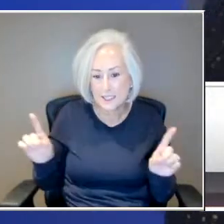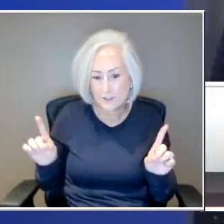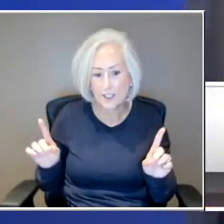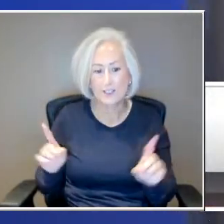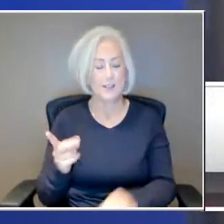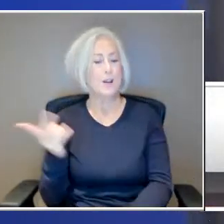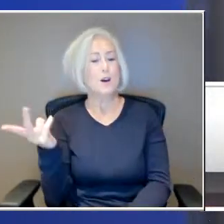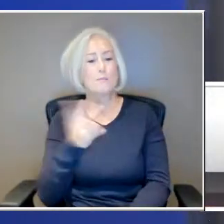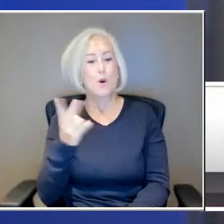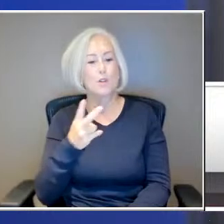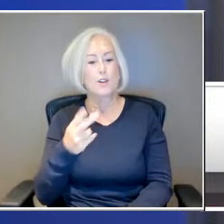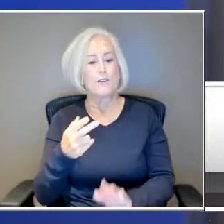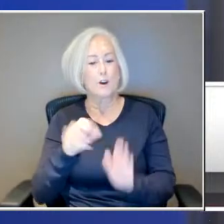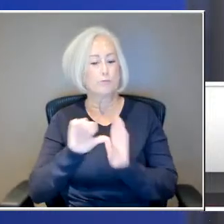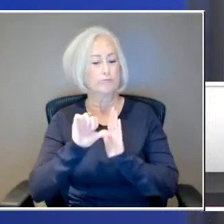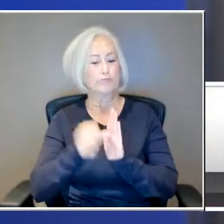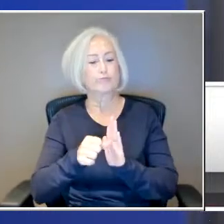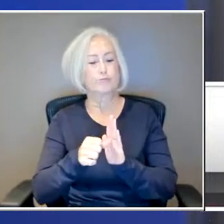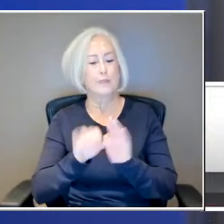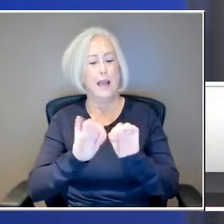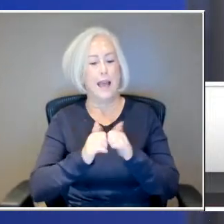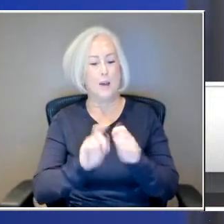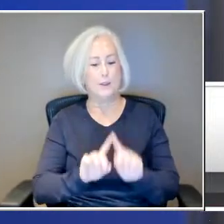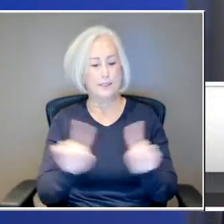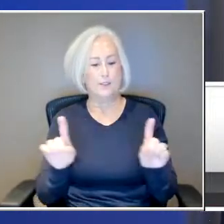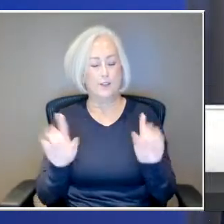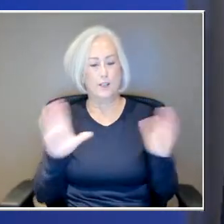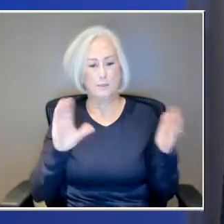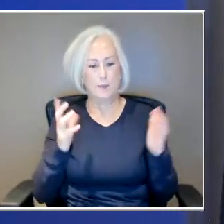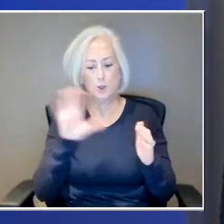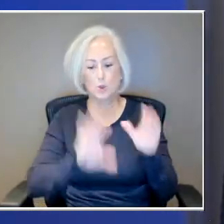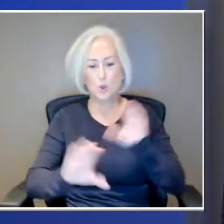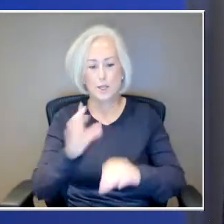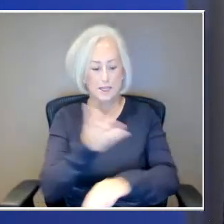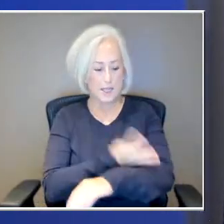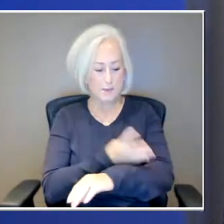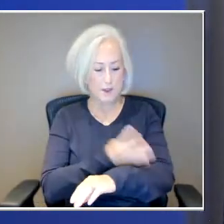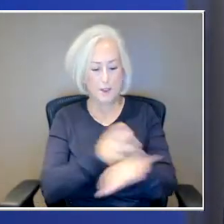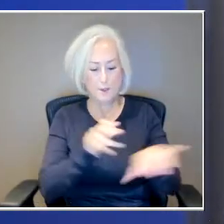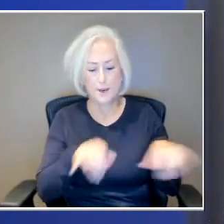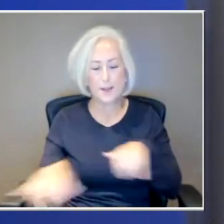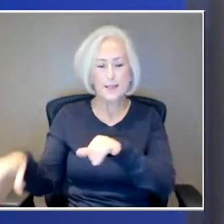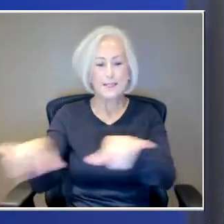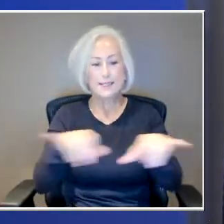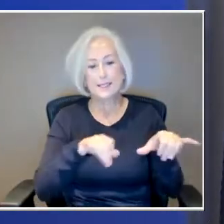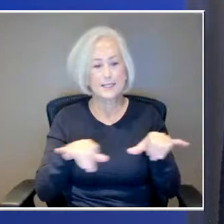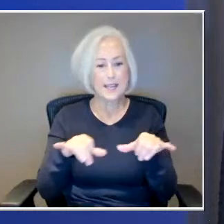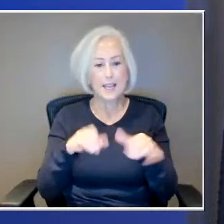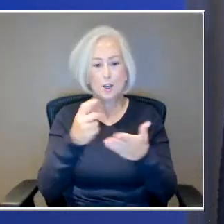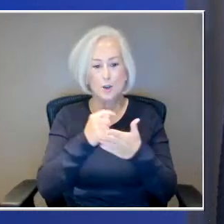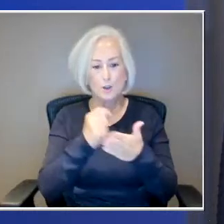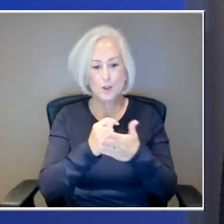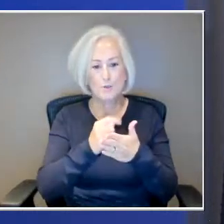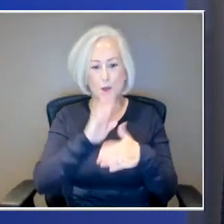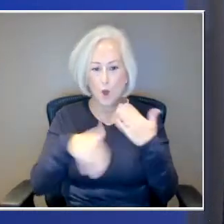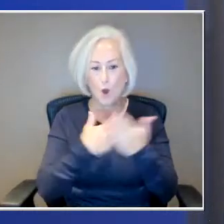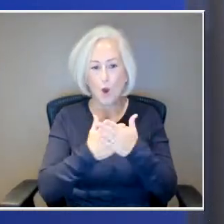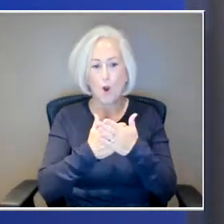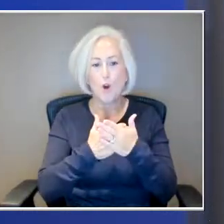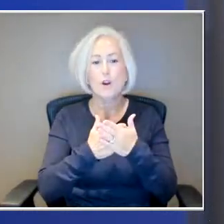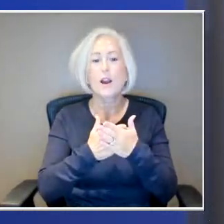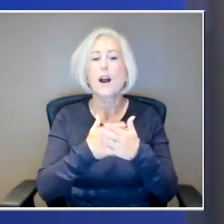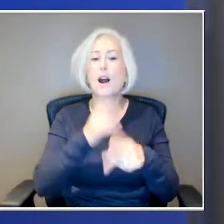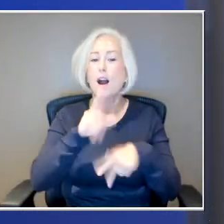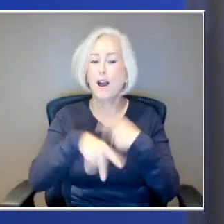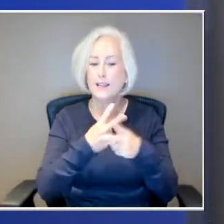earlier segments related to chemotherapy. As a standard, classically, chemotherapy works on all types of cells, including cancer cells